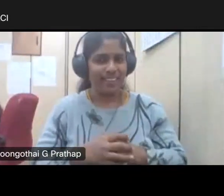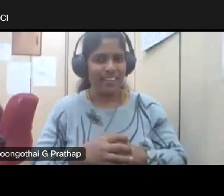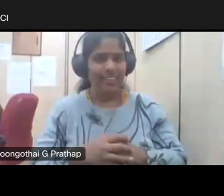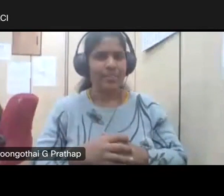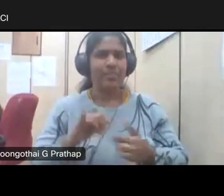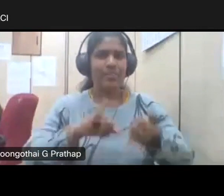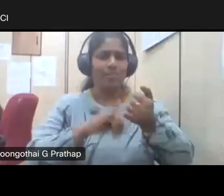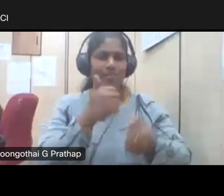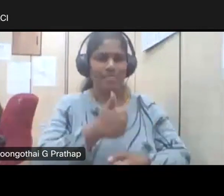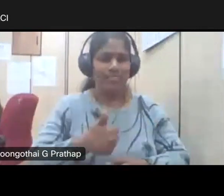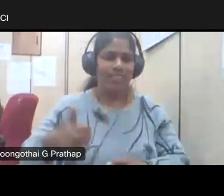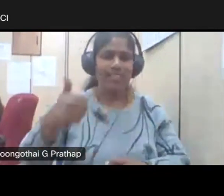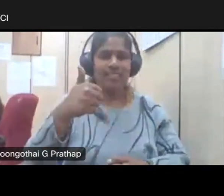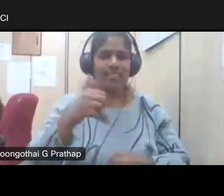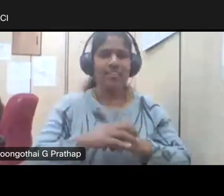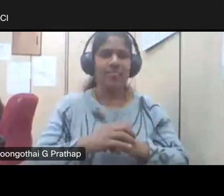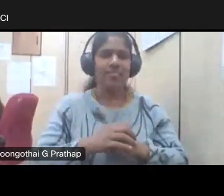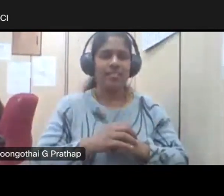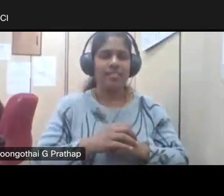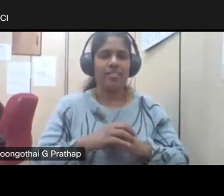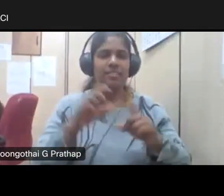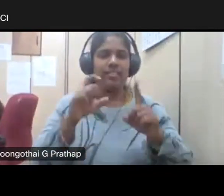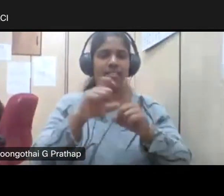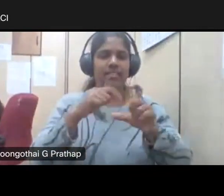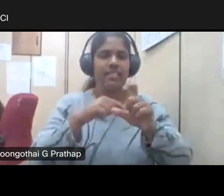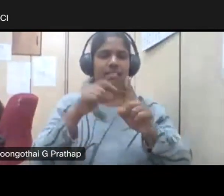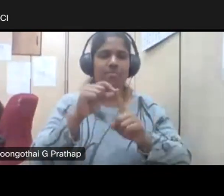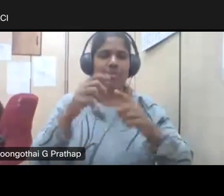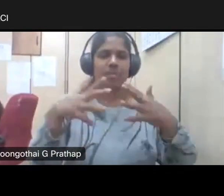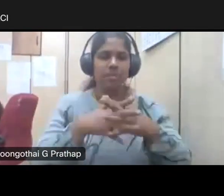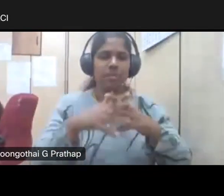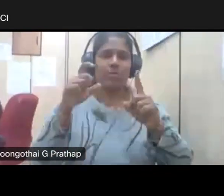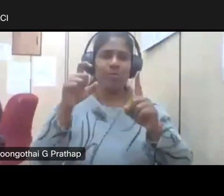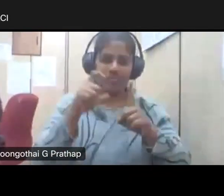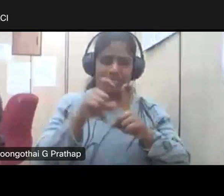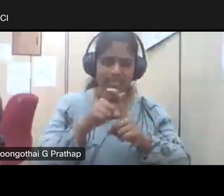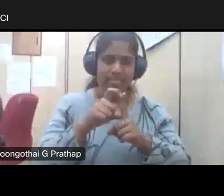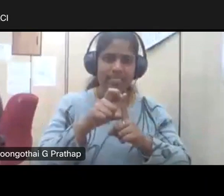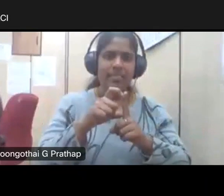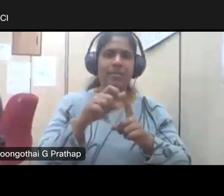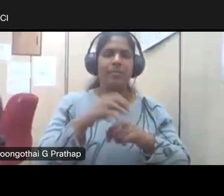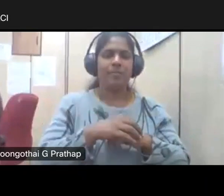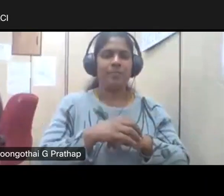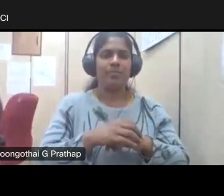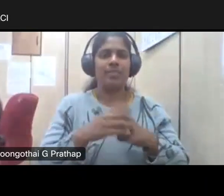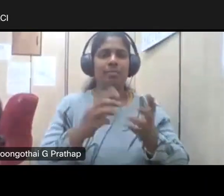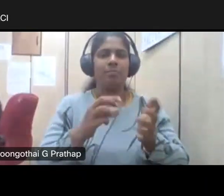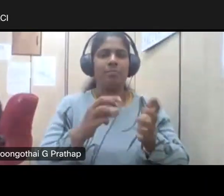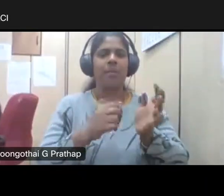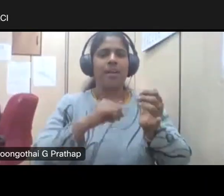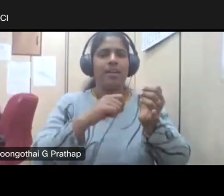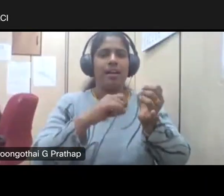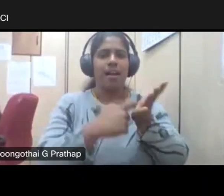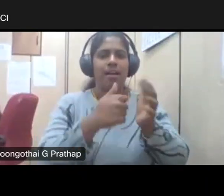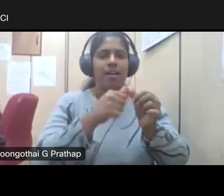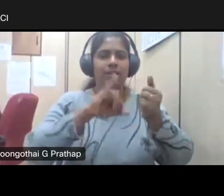Secretary, Department of Empowerment of Persons with Disability, Shri Rajesh Aggarwal, sir.